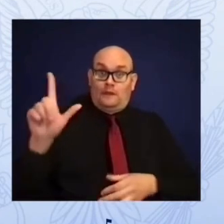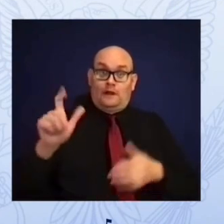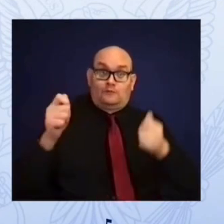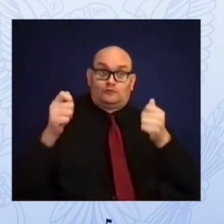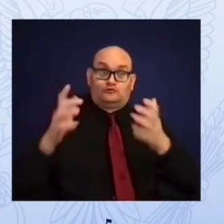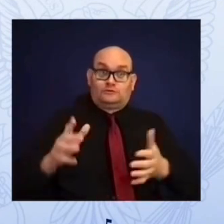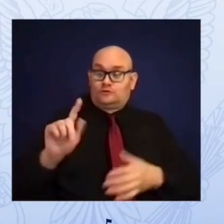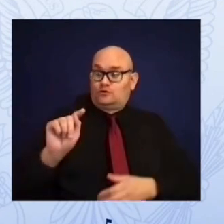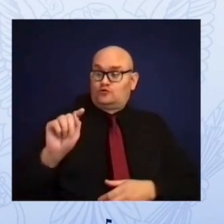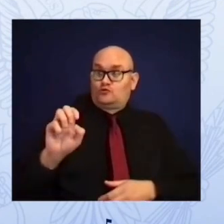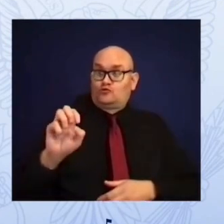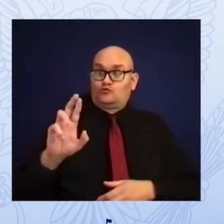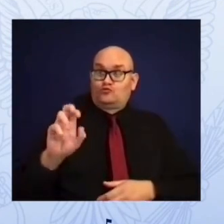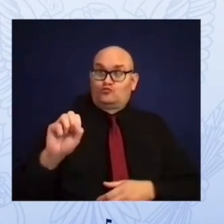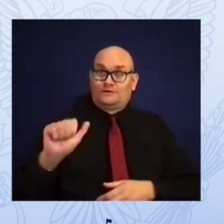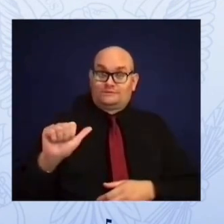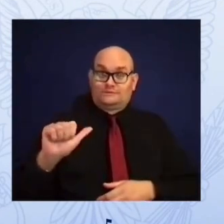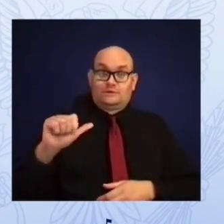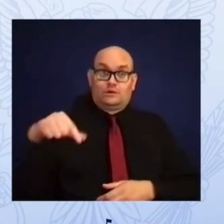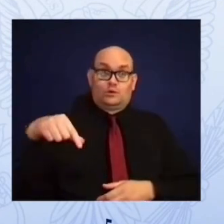DeWitt.